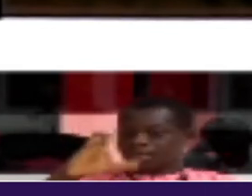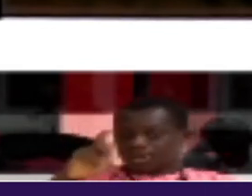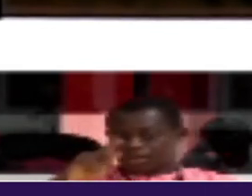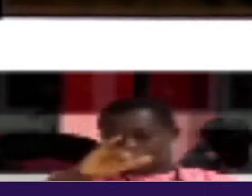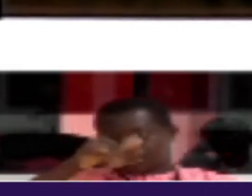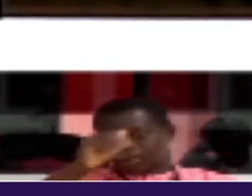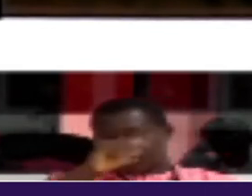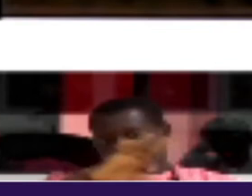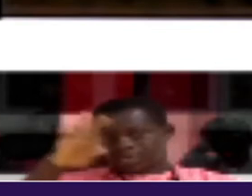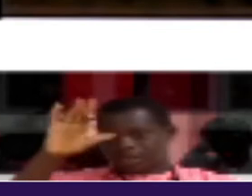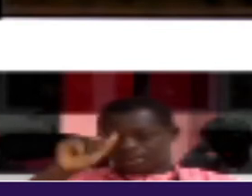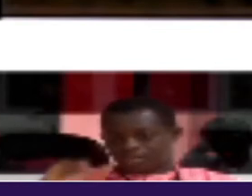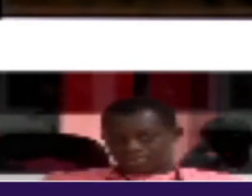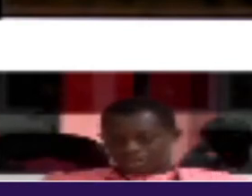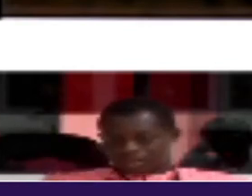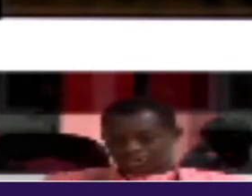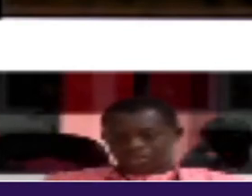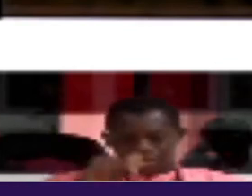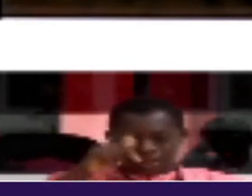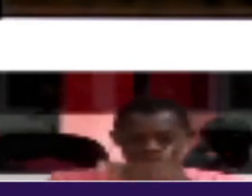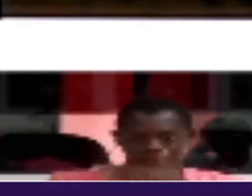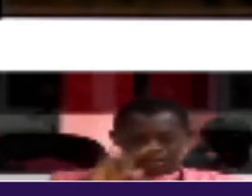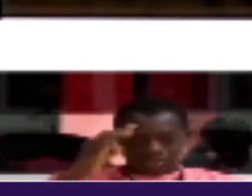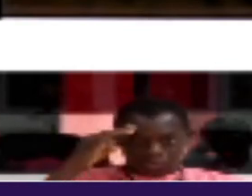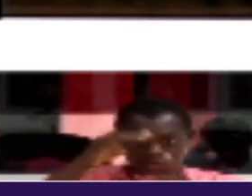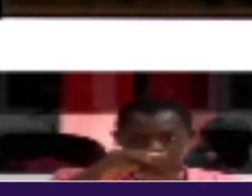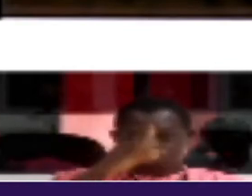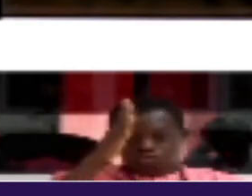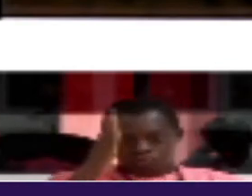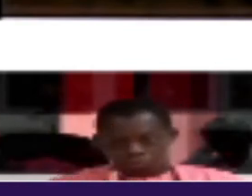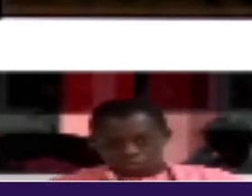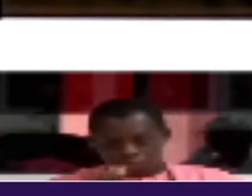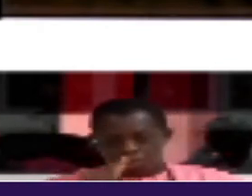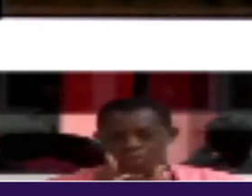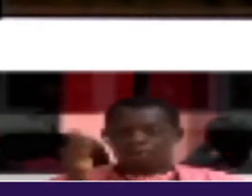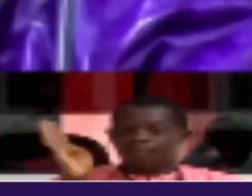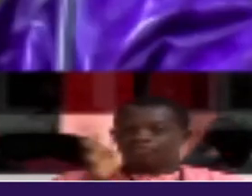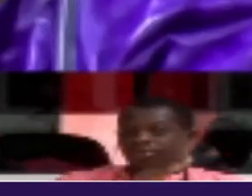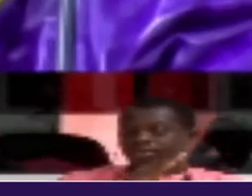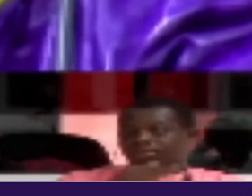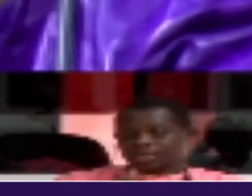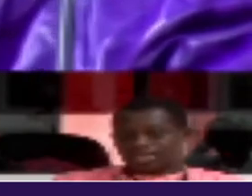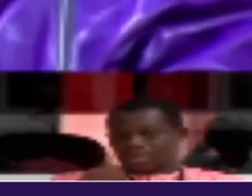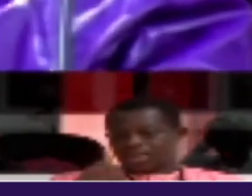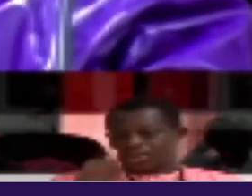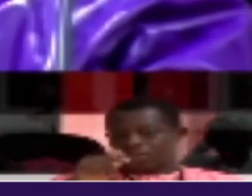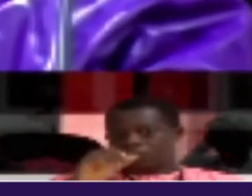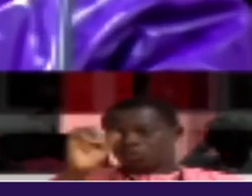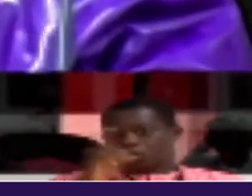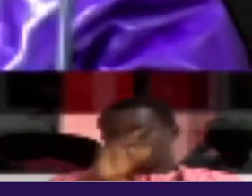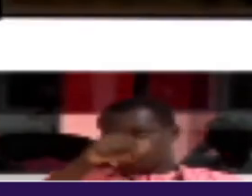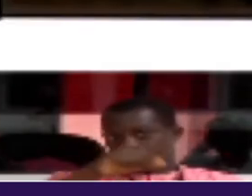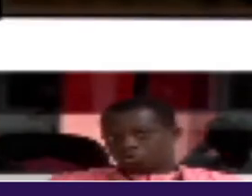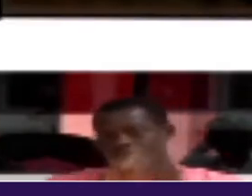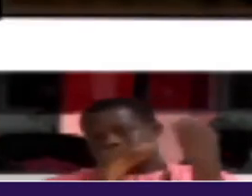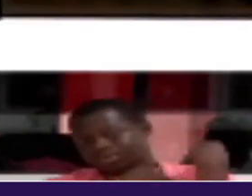false? True. Okay. Kindly proceed from your description of what happened for the first mission in which you